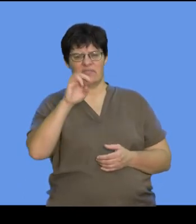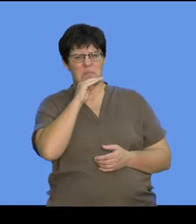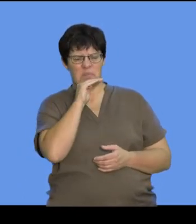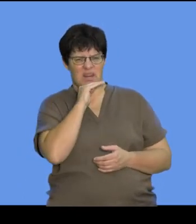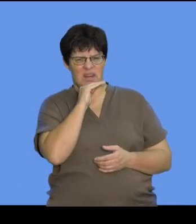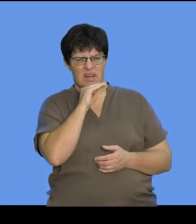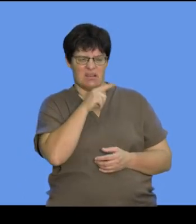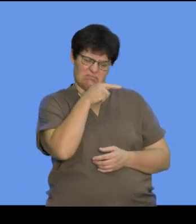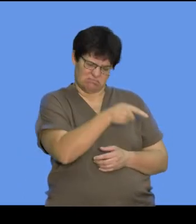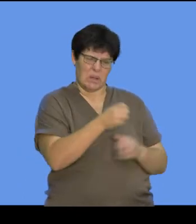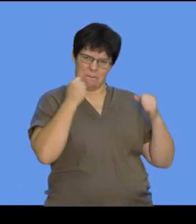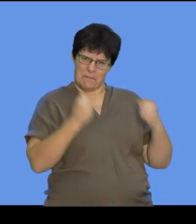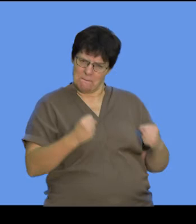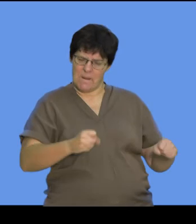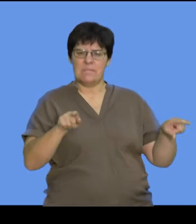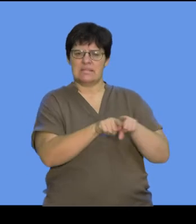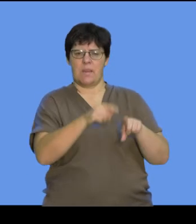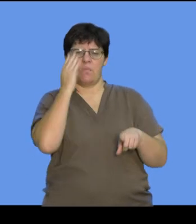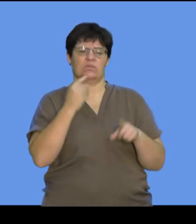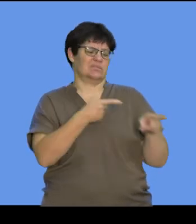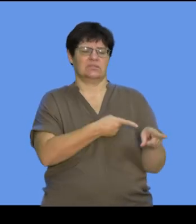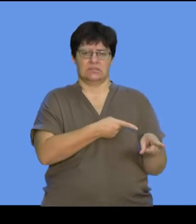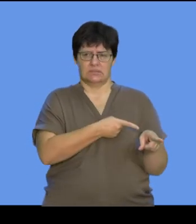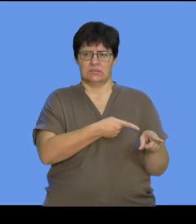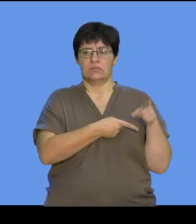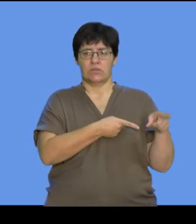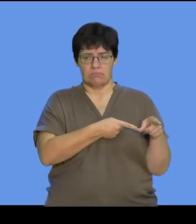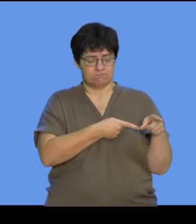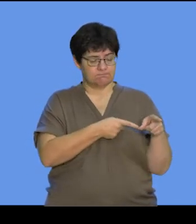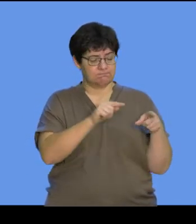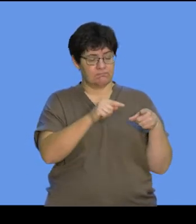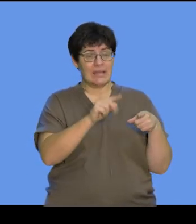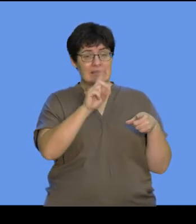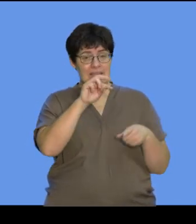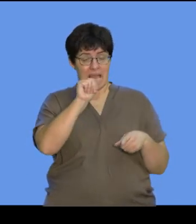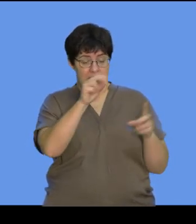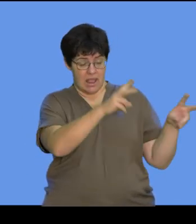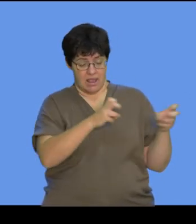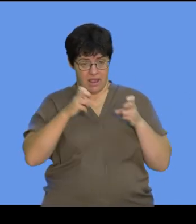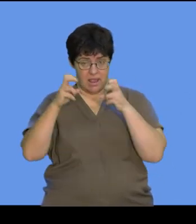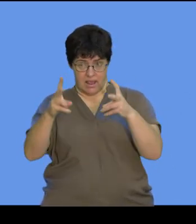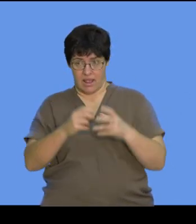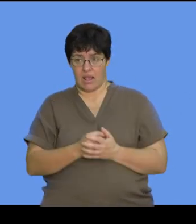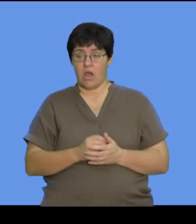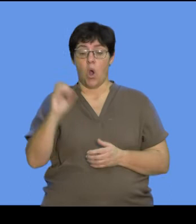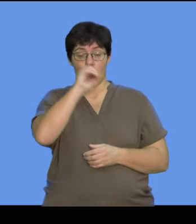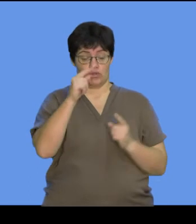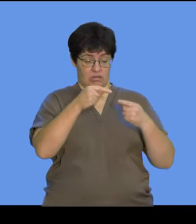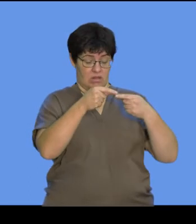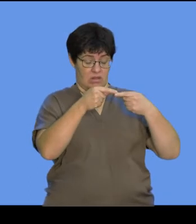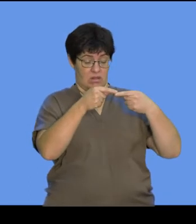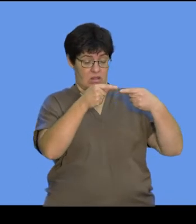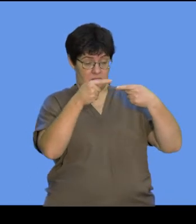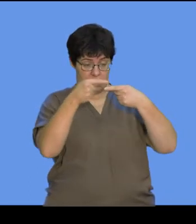to keeping the old. And so the conservative model talks about DNA being replicated, where the original model